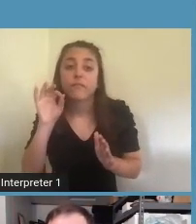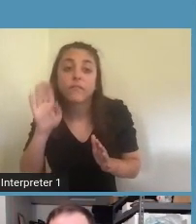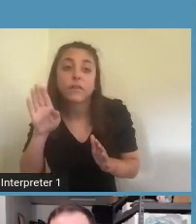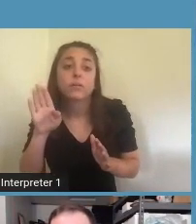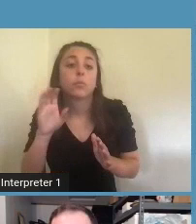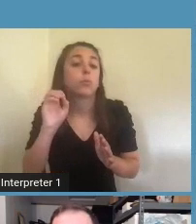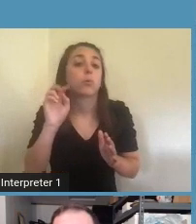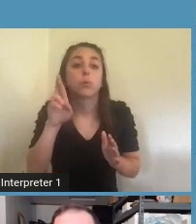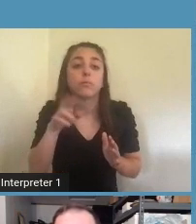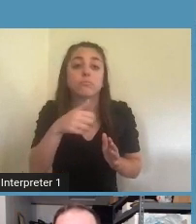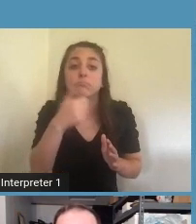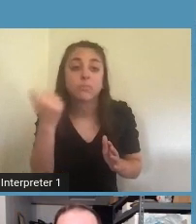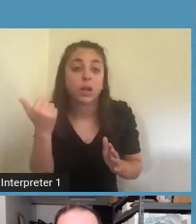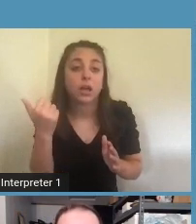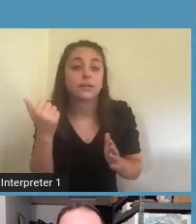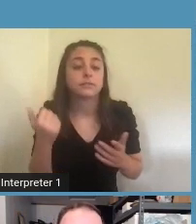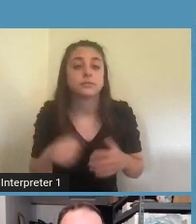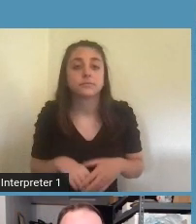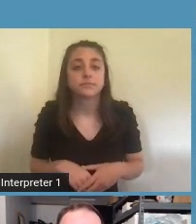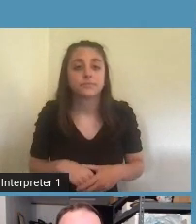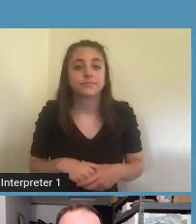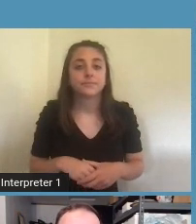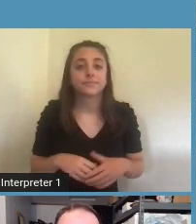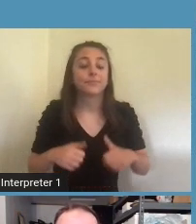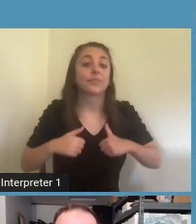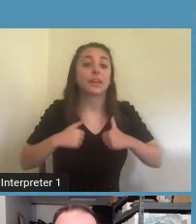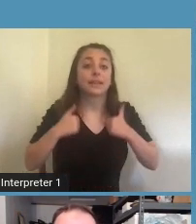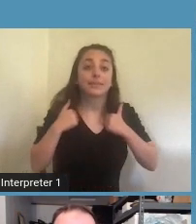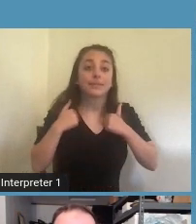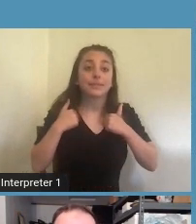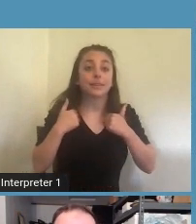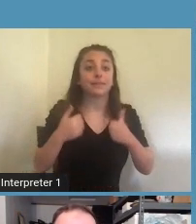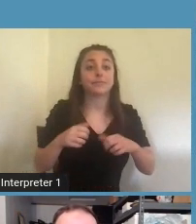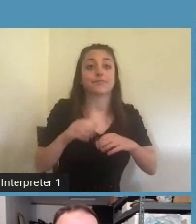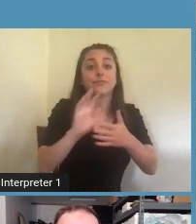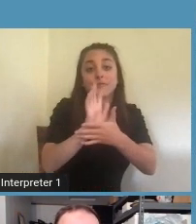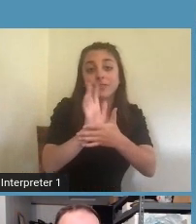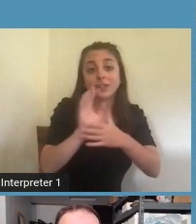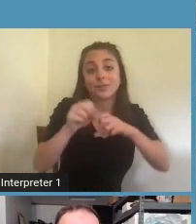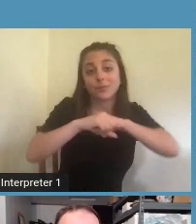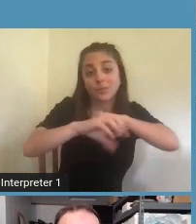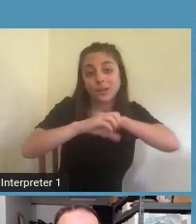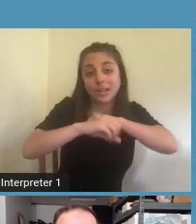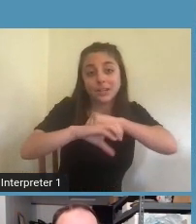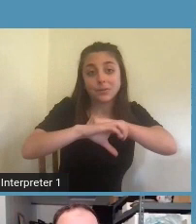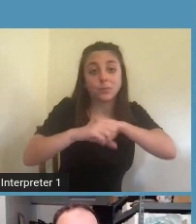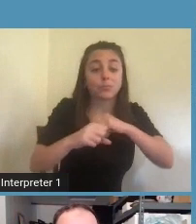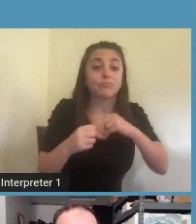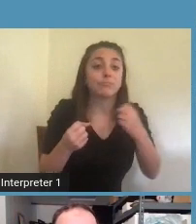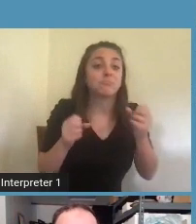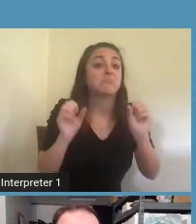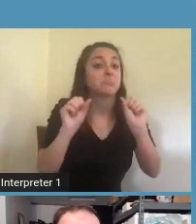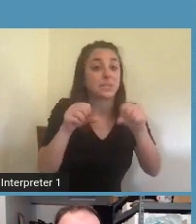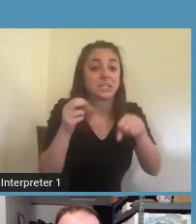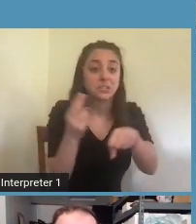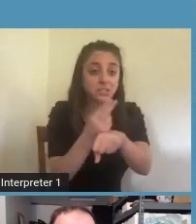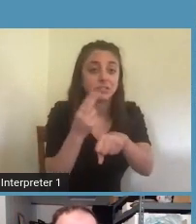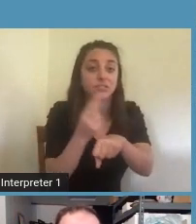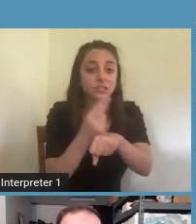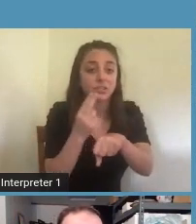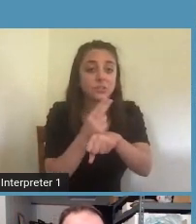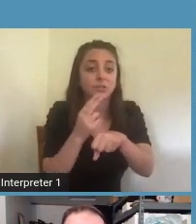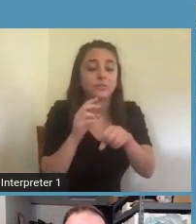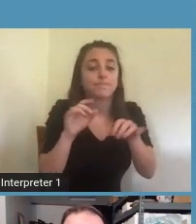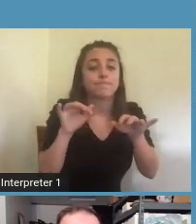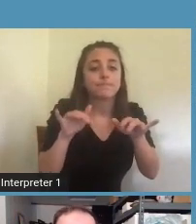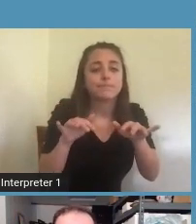or wherever. So when we do live video production here at the museum, we can use that and type in our